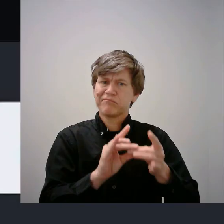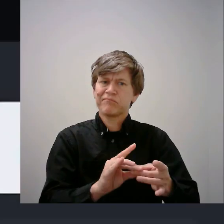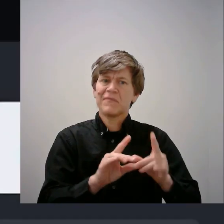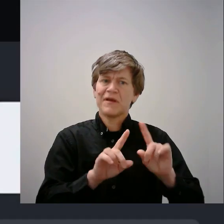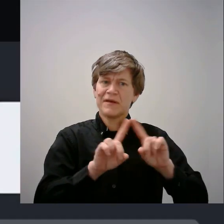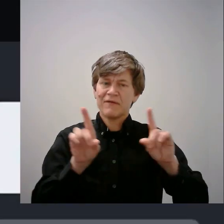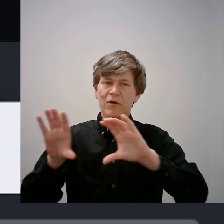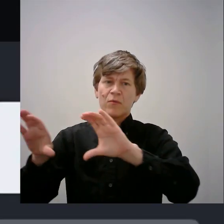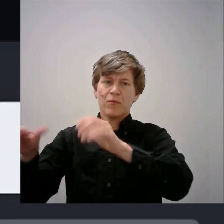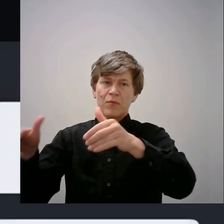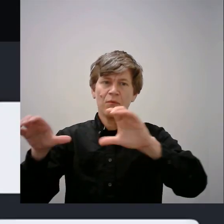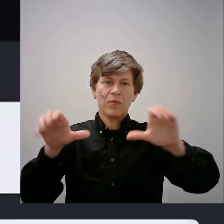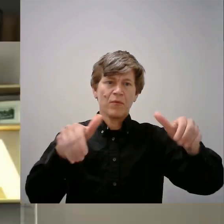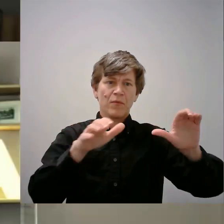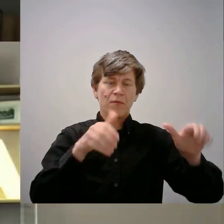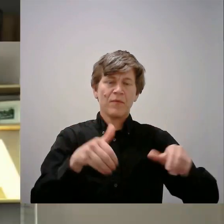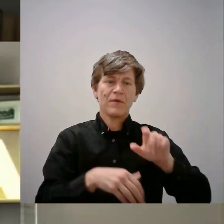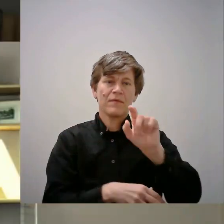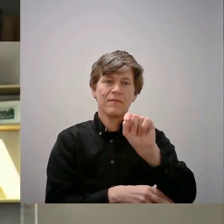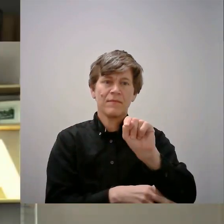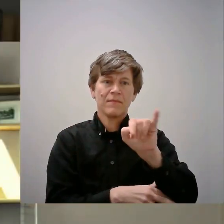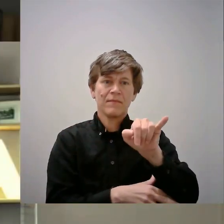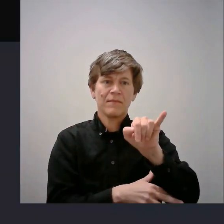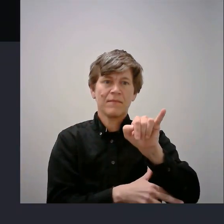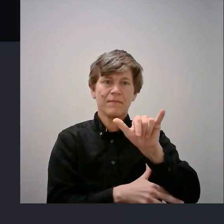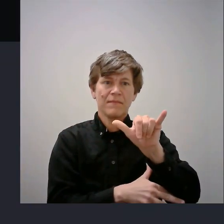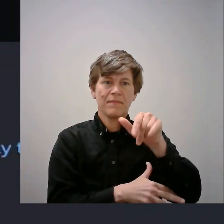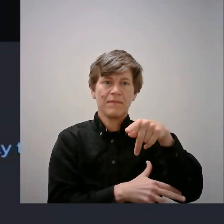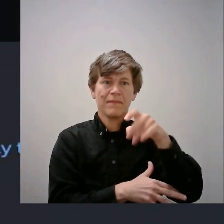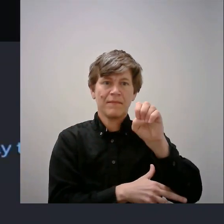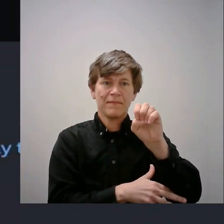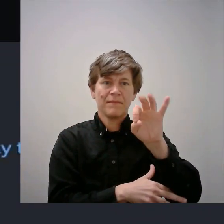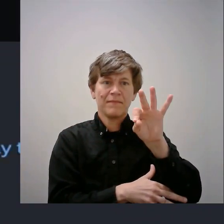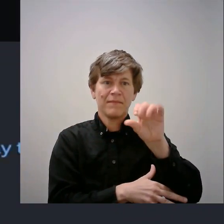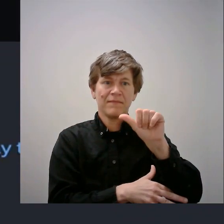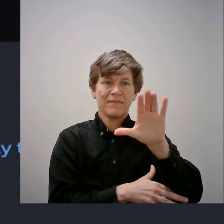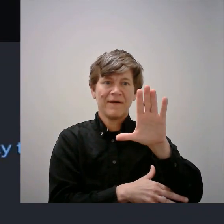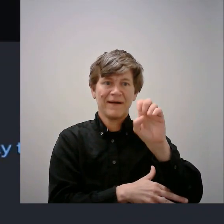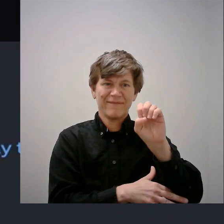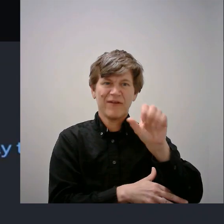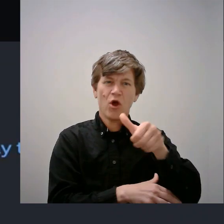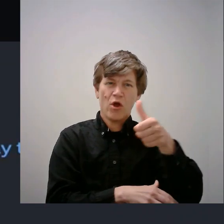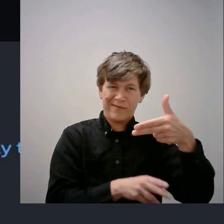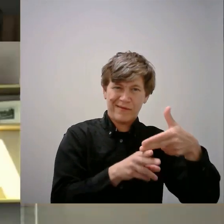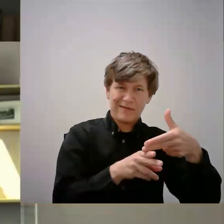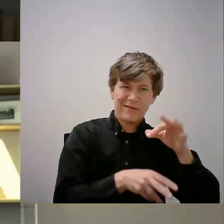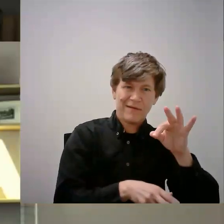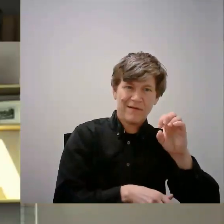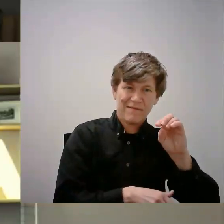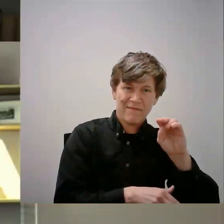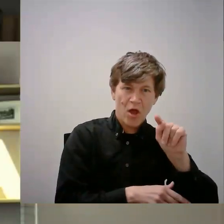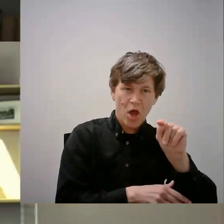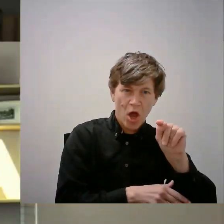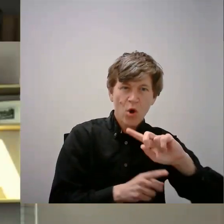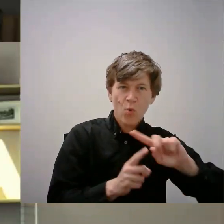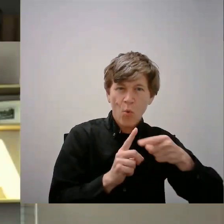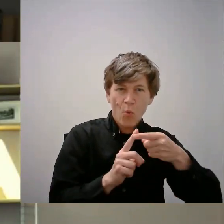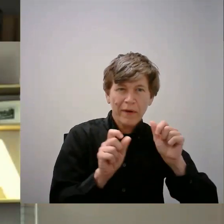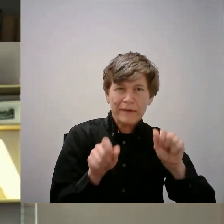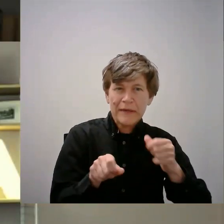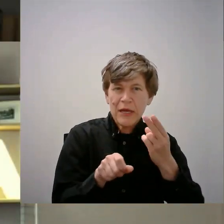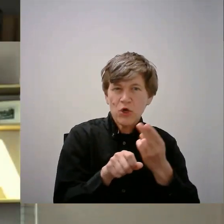typefaces, what kind of atmospheres they create, and for what kinds of text they are suitable. So, ready to